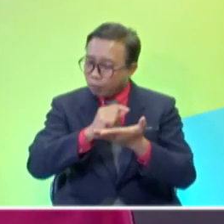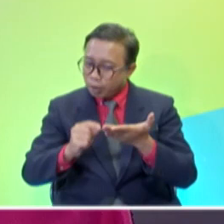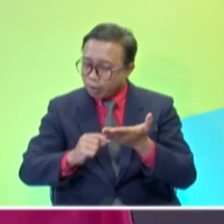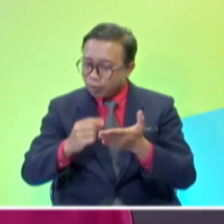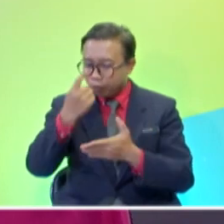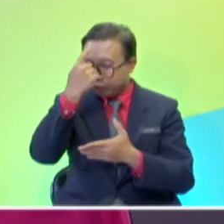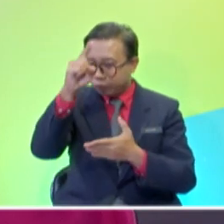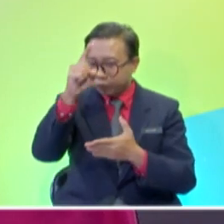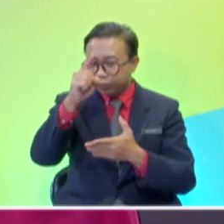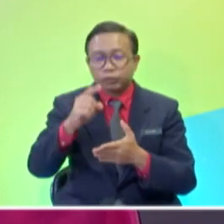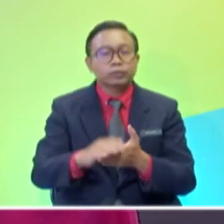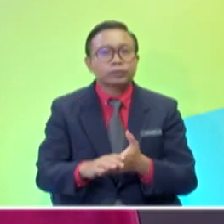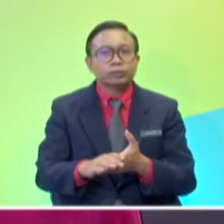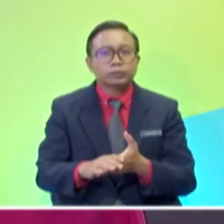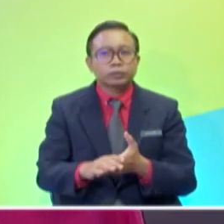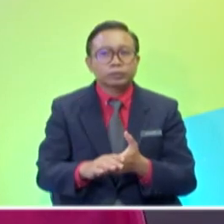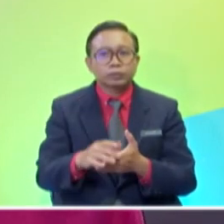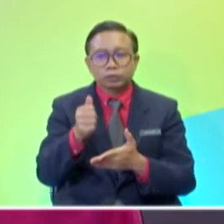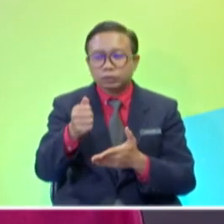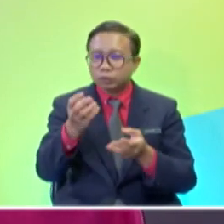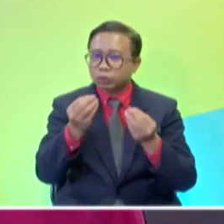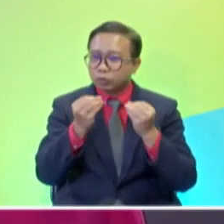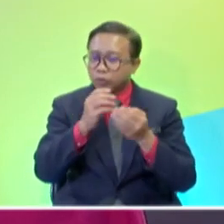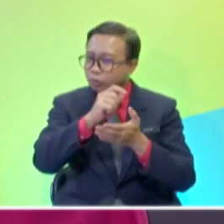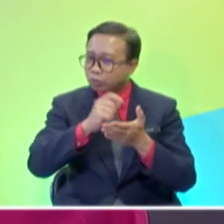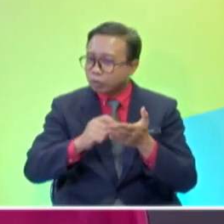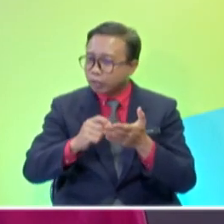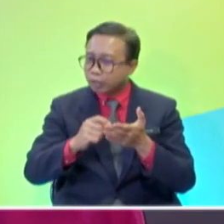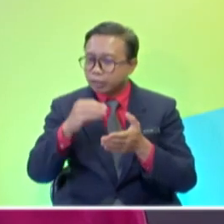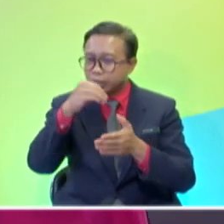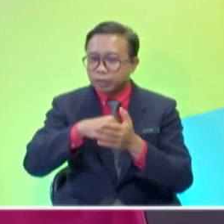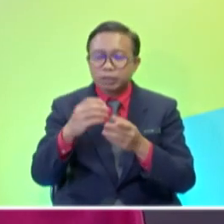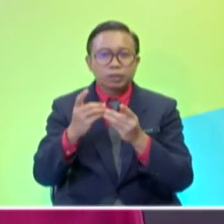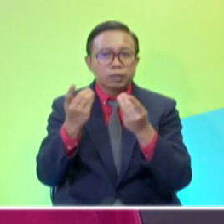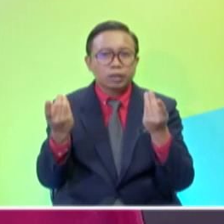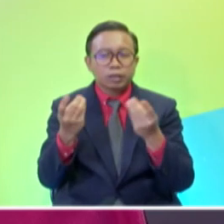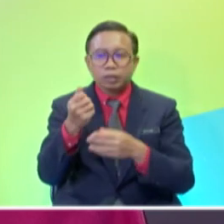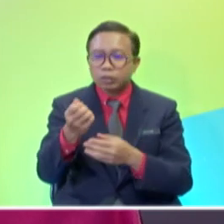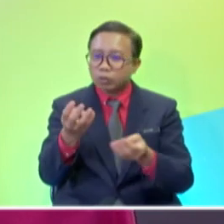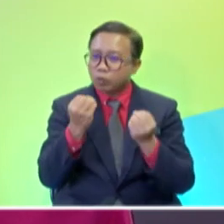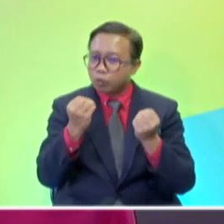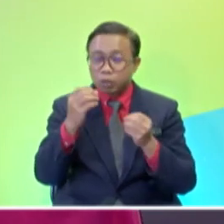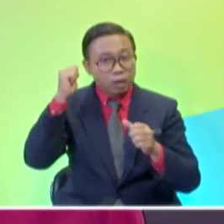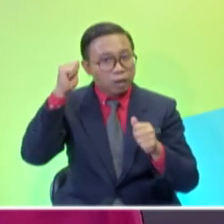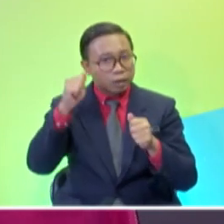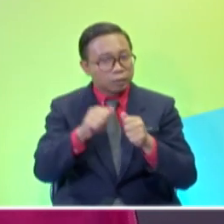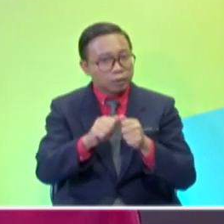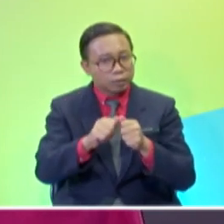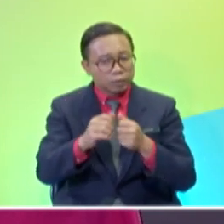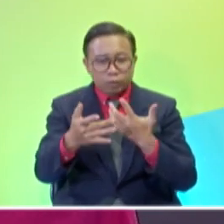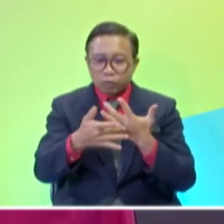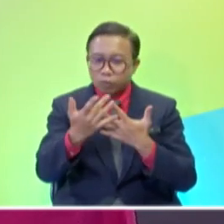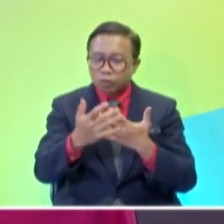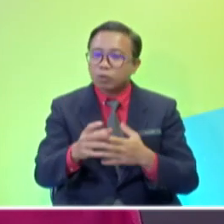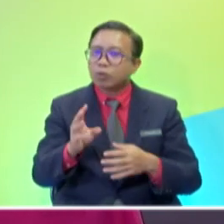for yourself, isn't it? Like you mentioned just now, you wanted to write your experience in a diary because you want to remember and recall whenever